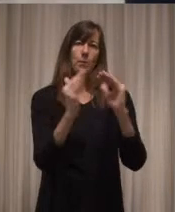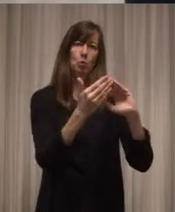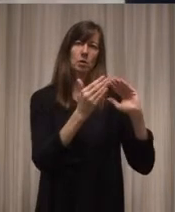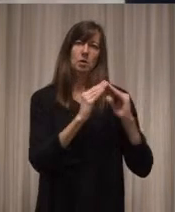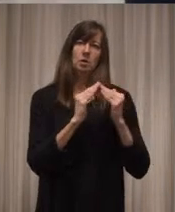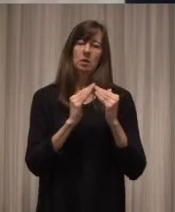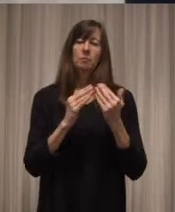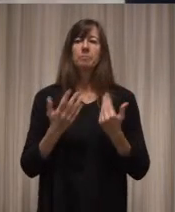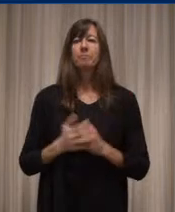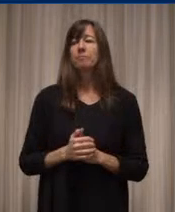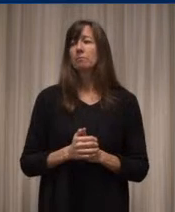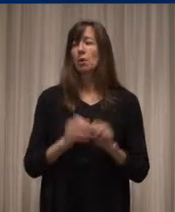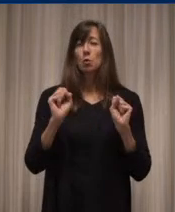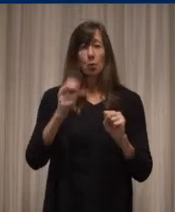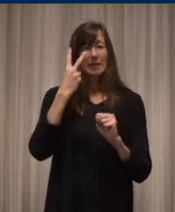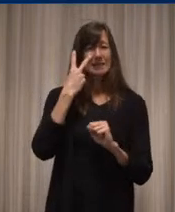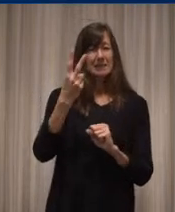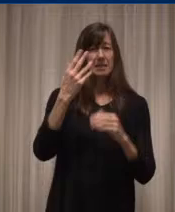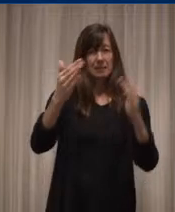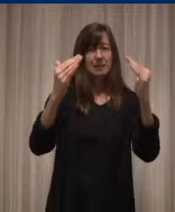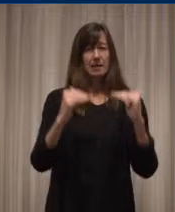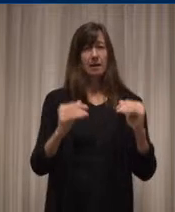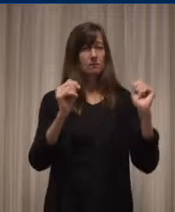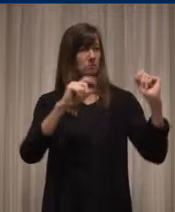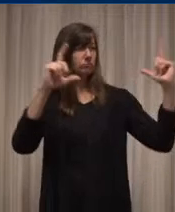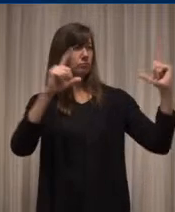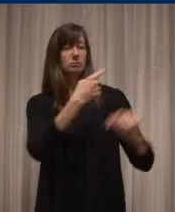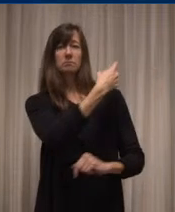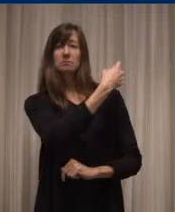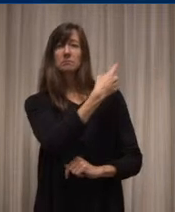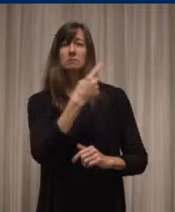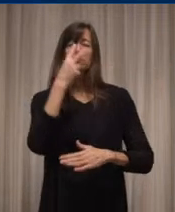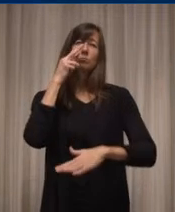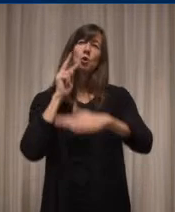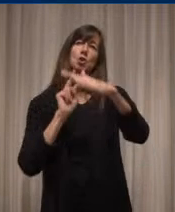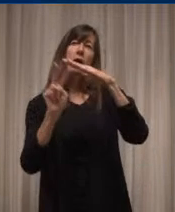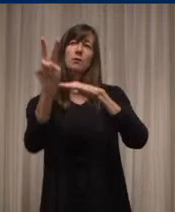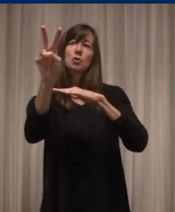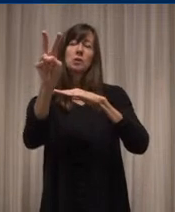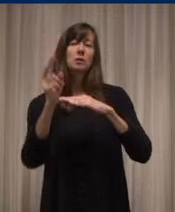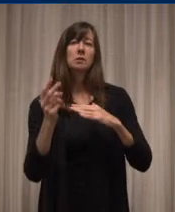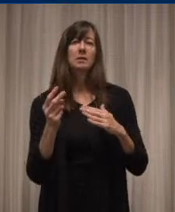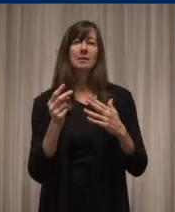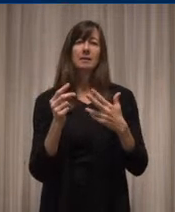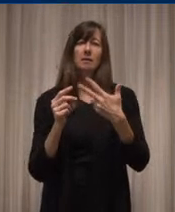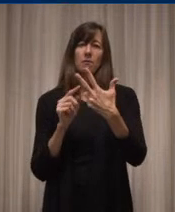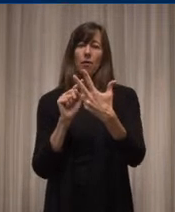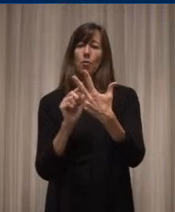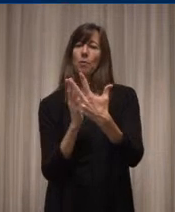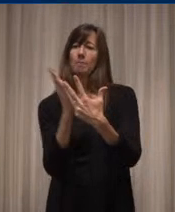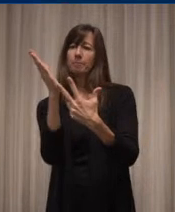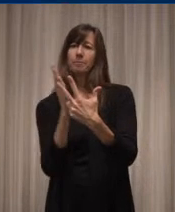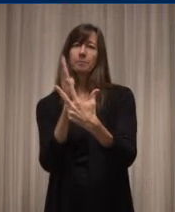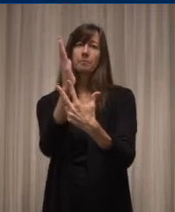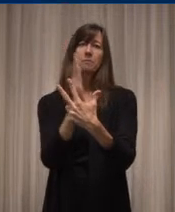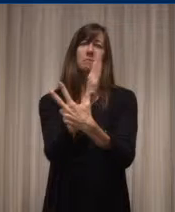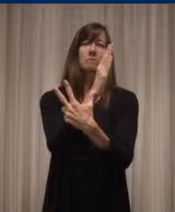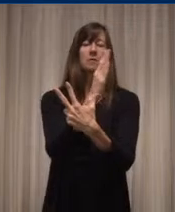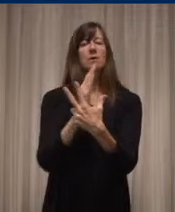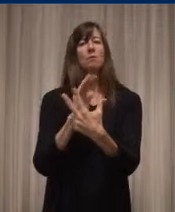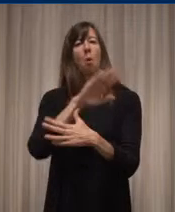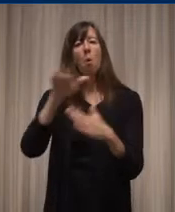cumulative cases you can see here have all been, unfortunately, sort of moved up.